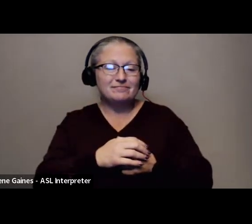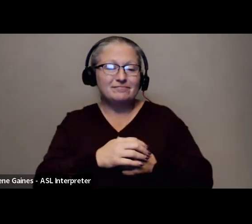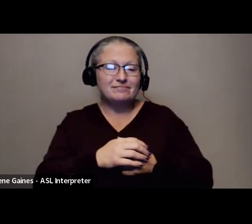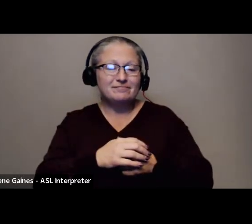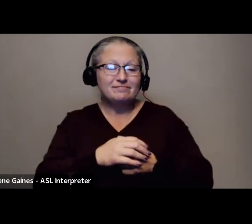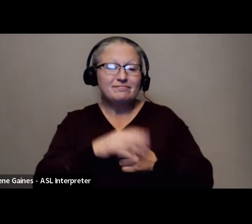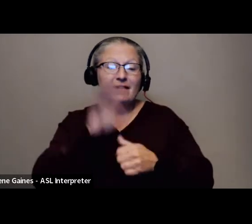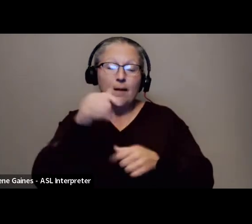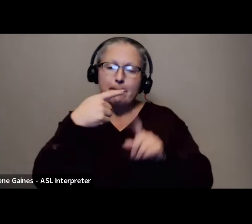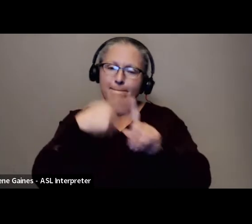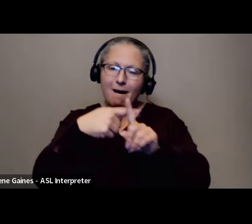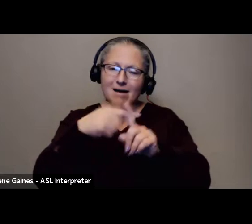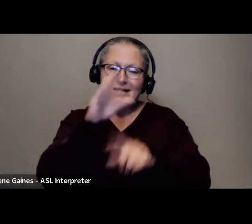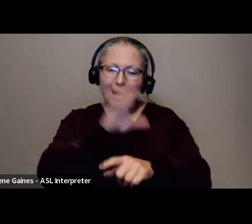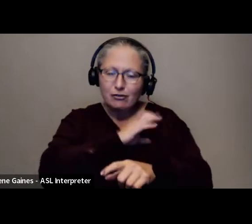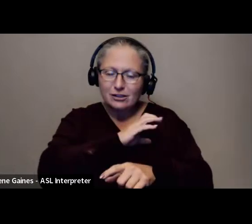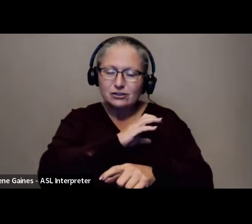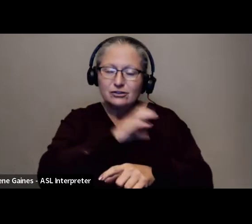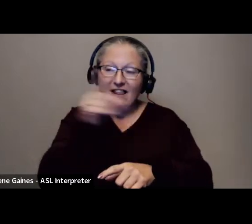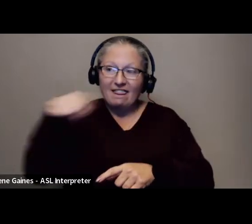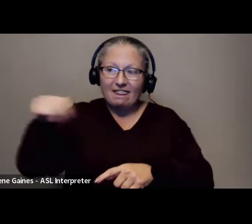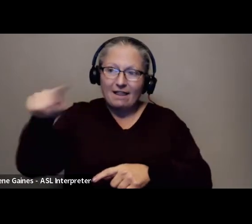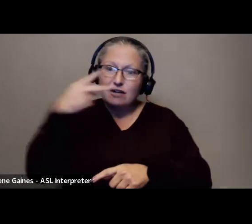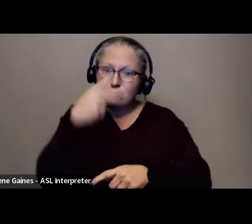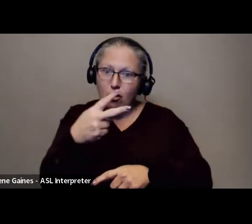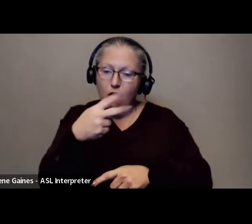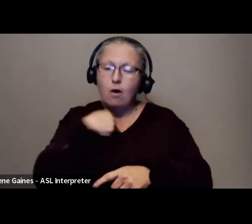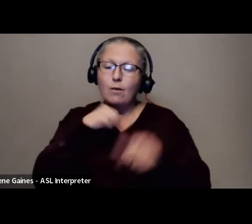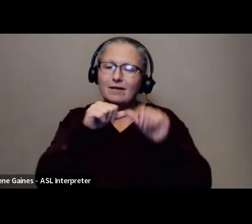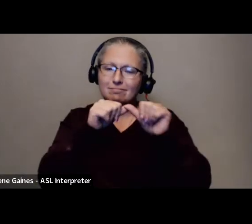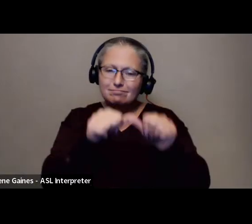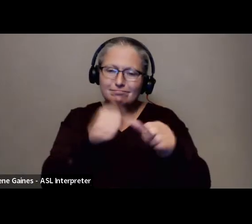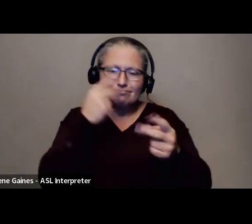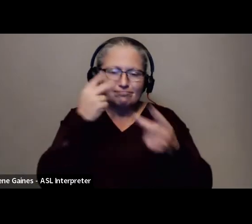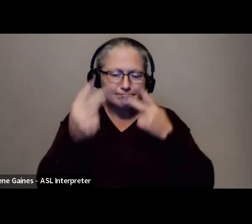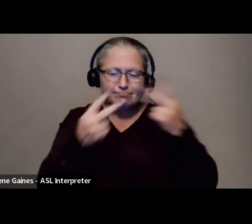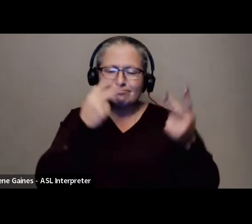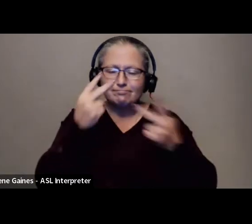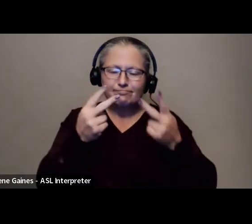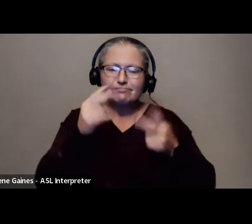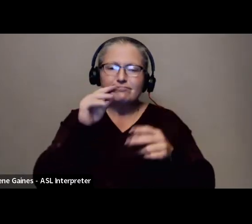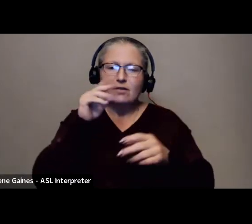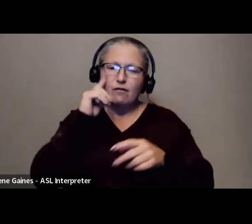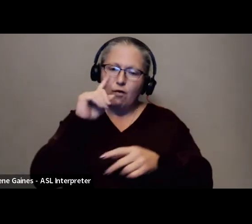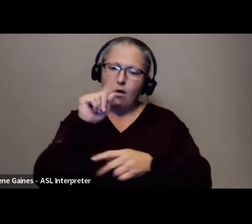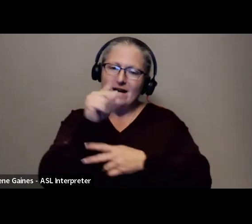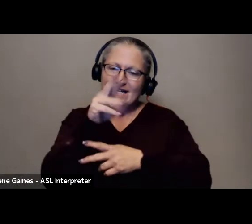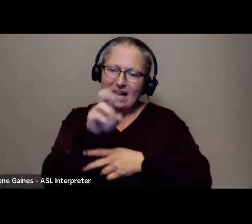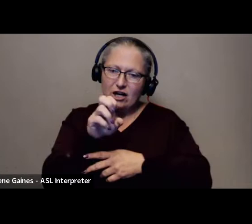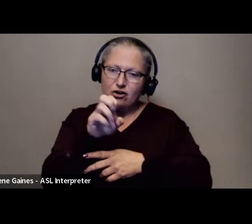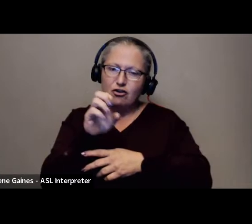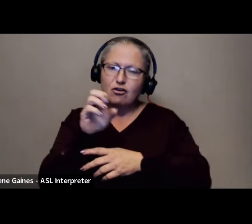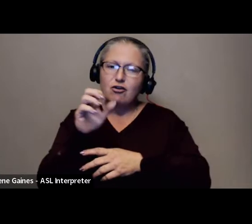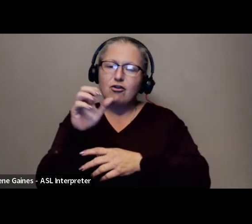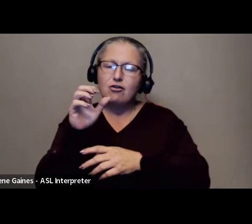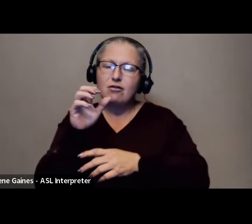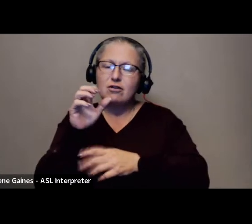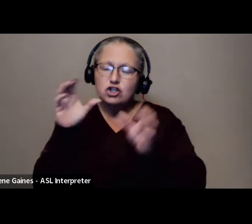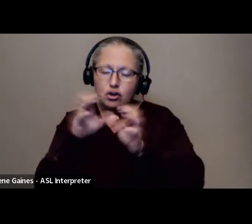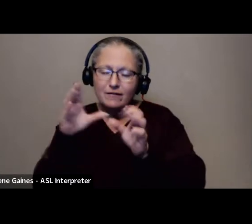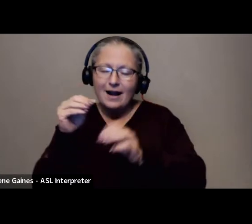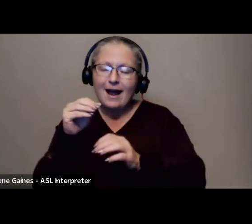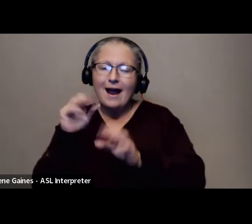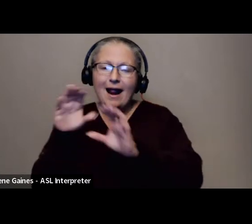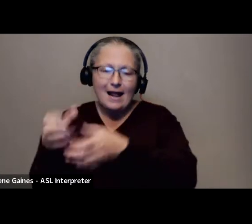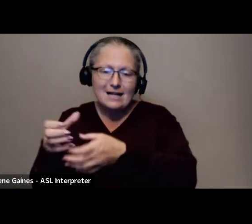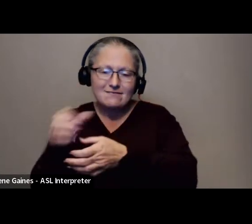And these are the positive characteristics that they saw, and then we continue to see in our tenured, classified, and certificated staff.